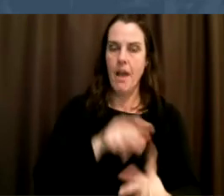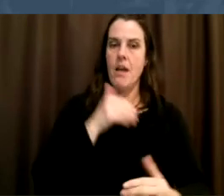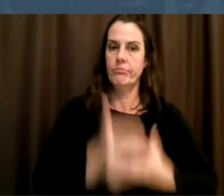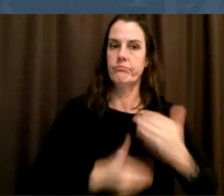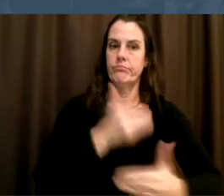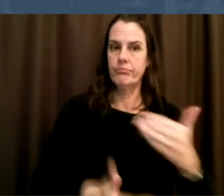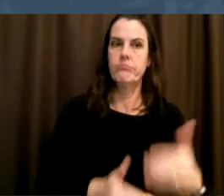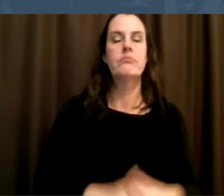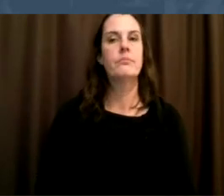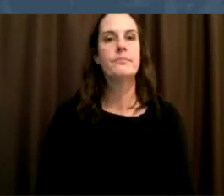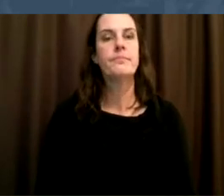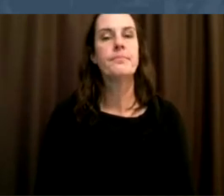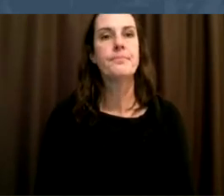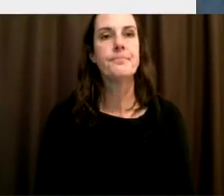effectively.